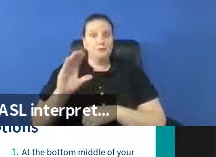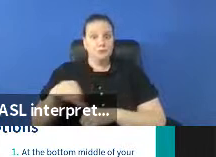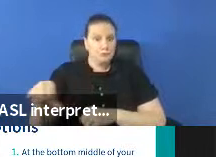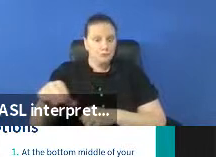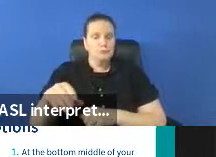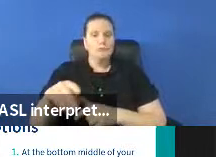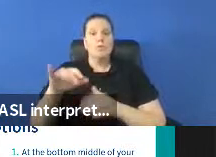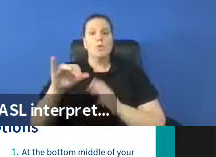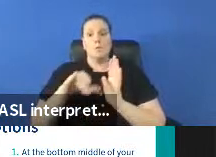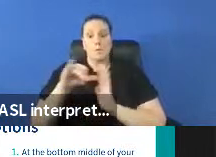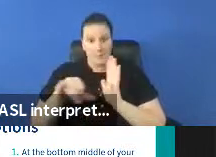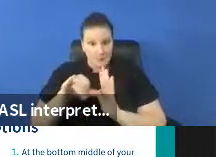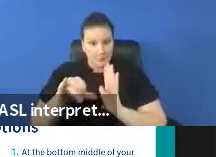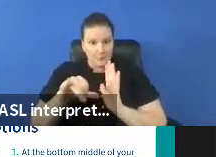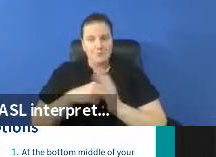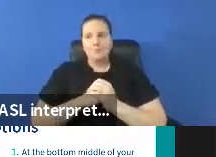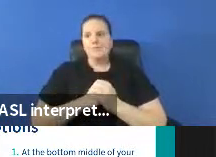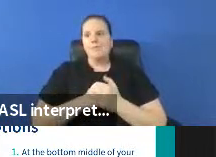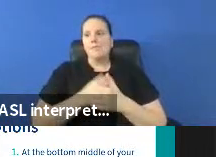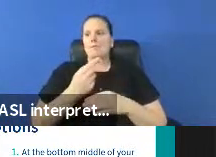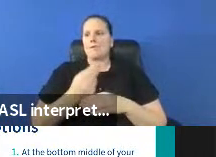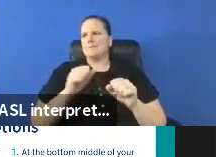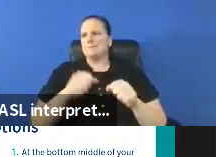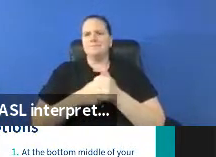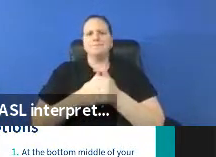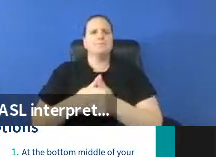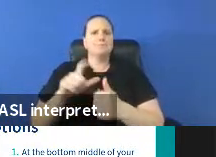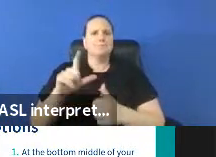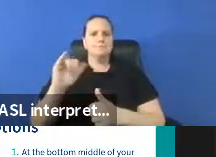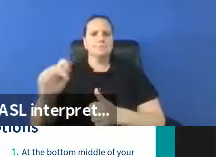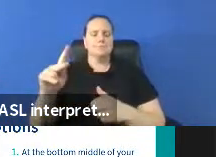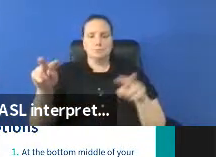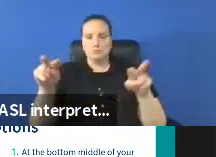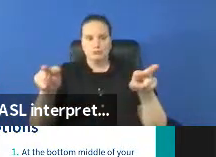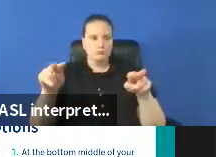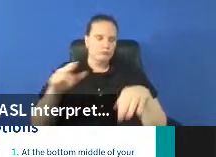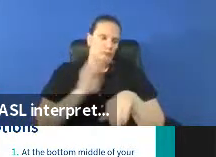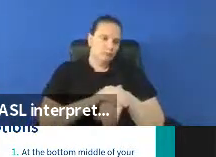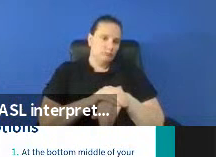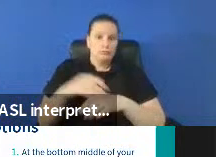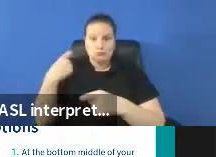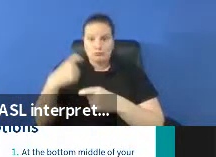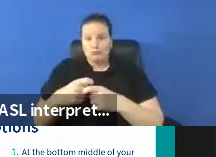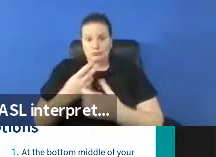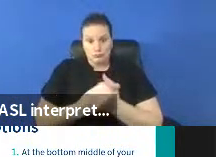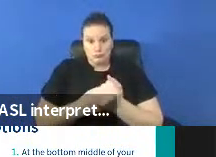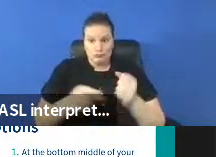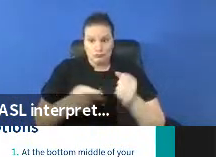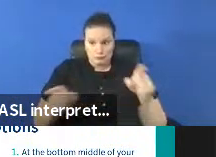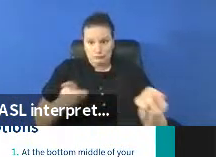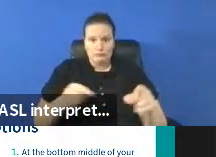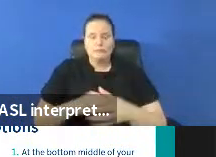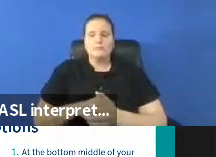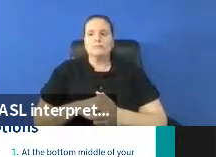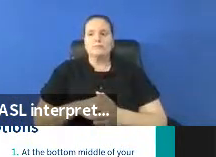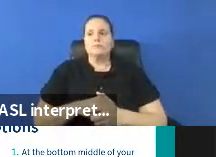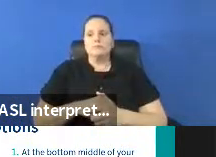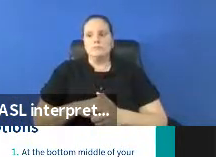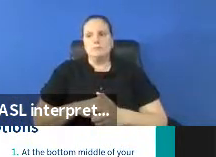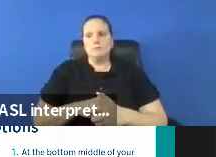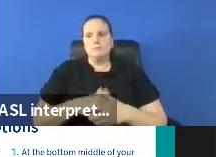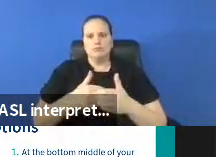and YouTube. Users can follow this link to view both English and Spanish captions in a separate